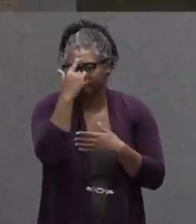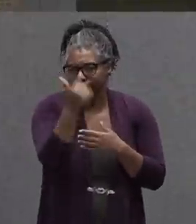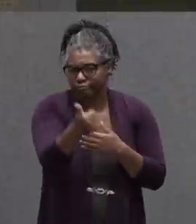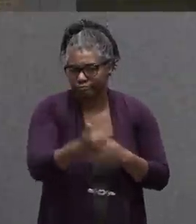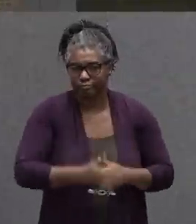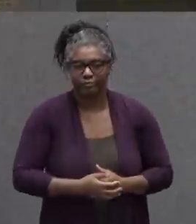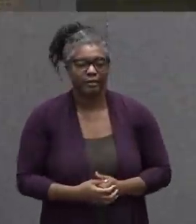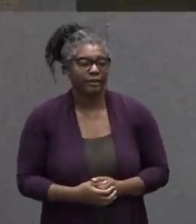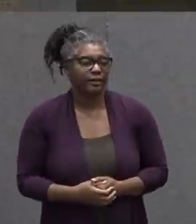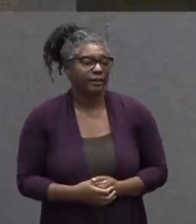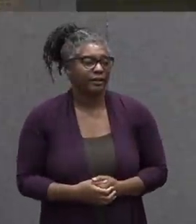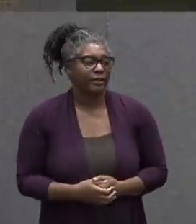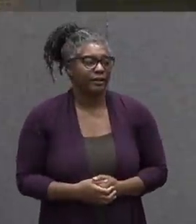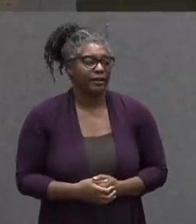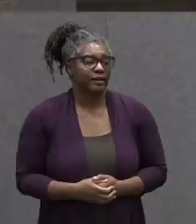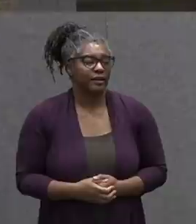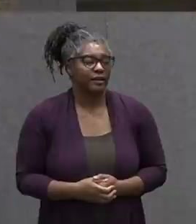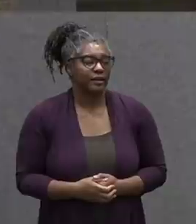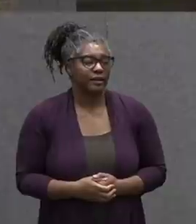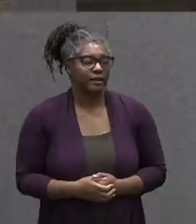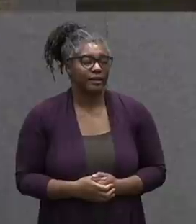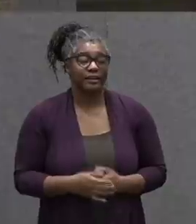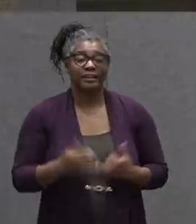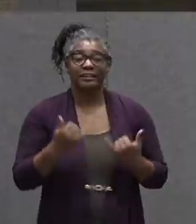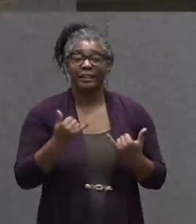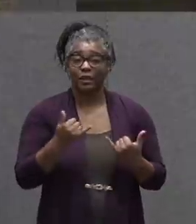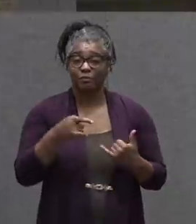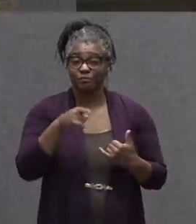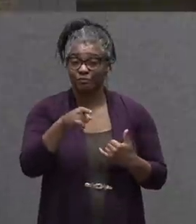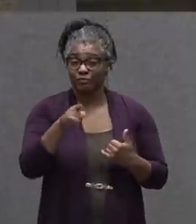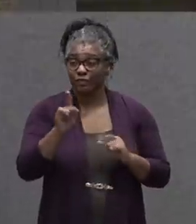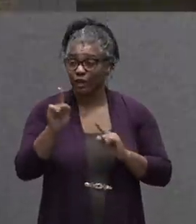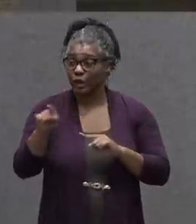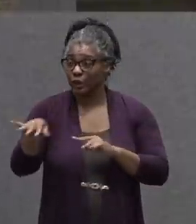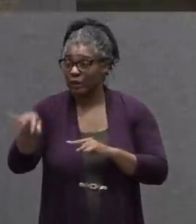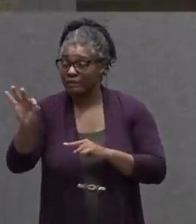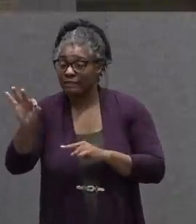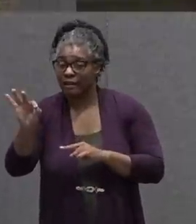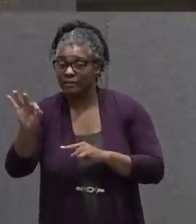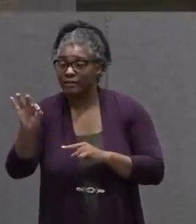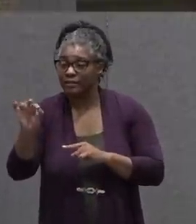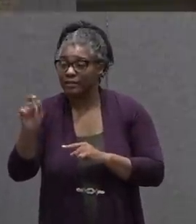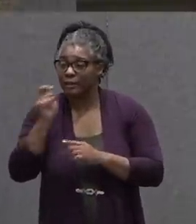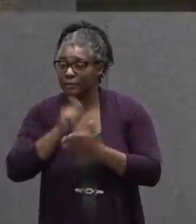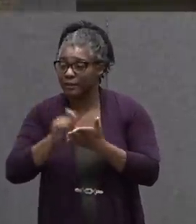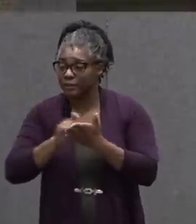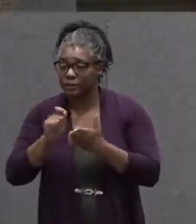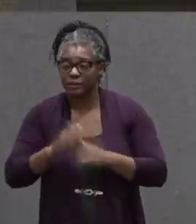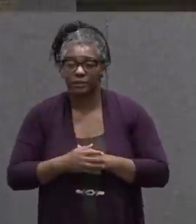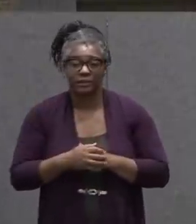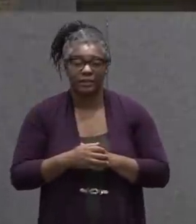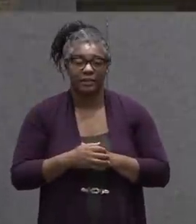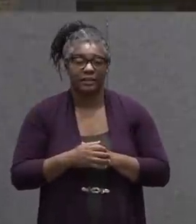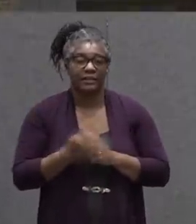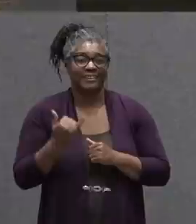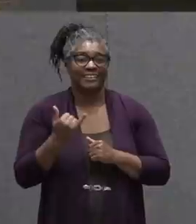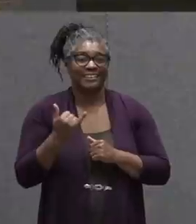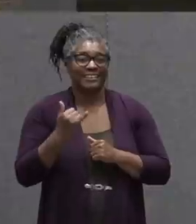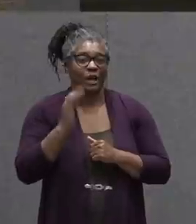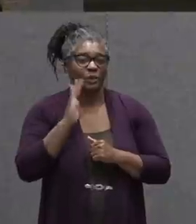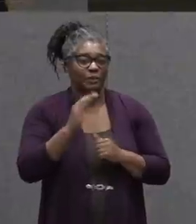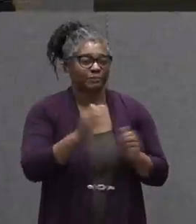So while you're getting those set up, I'm going to pull my chart closer to me so that you can see this